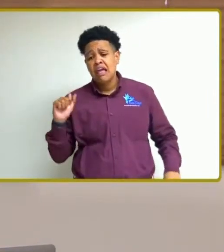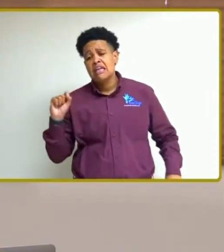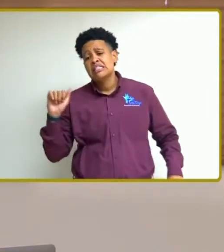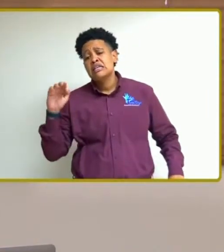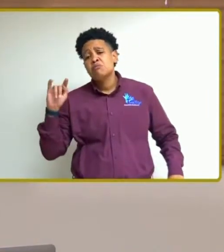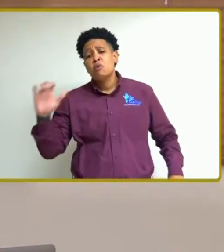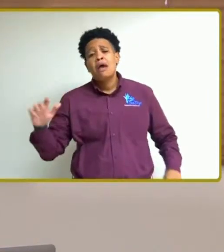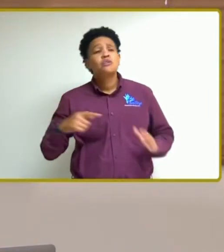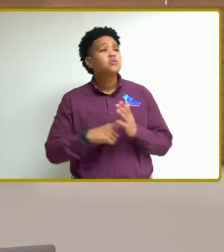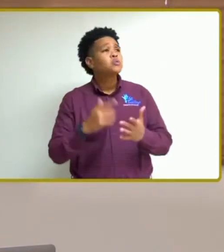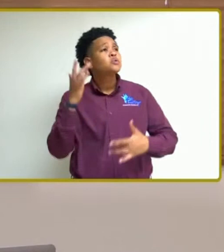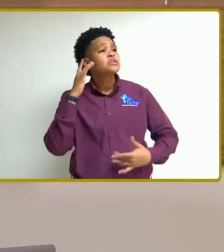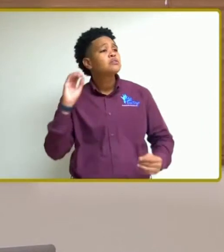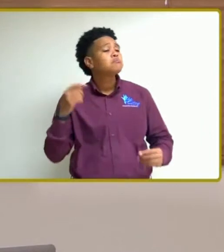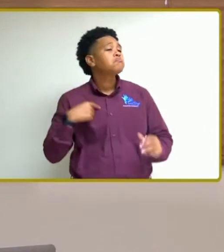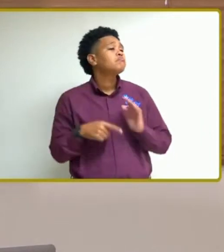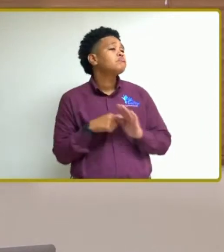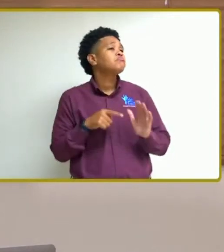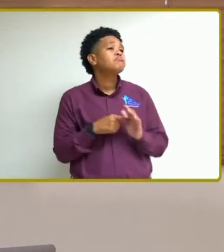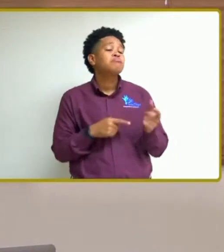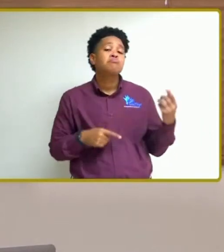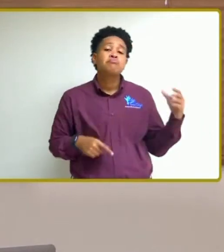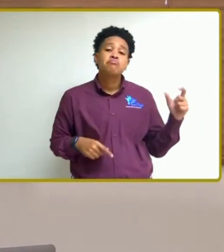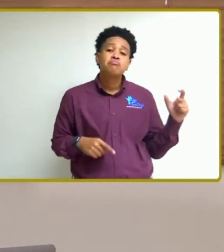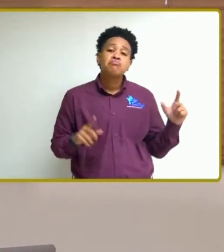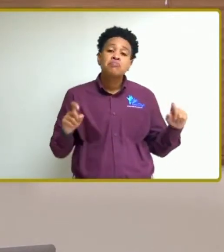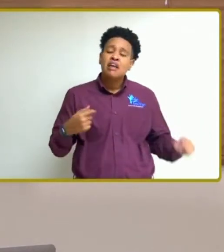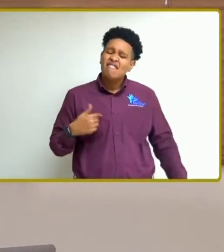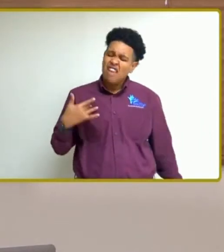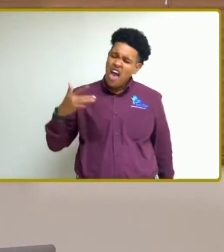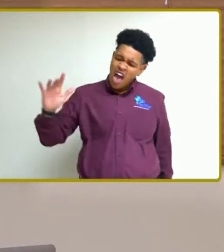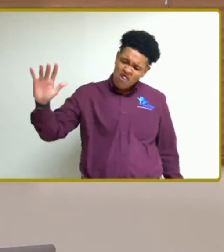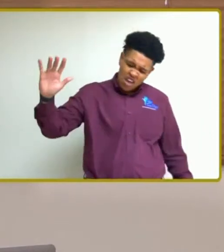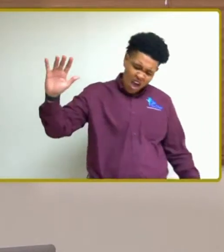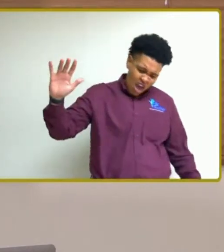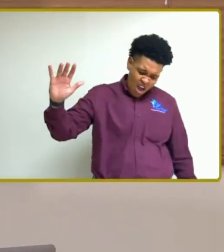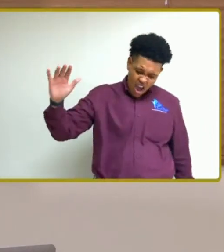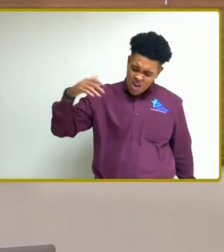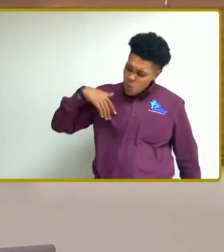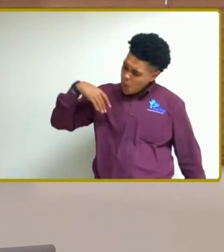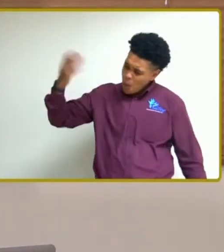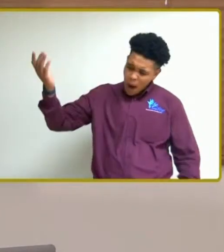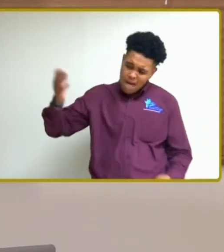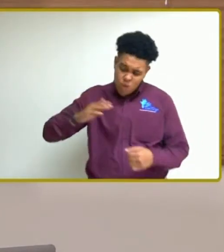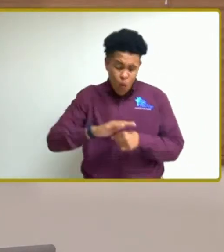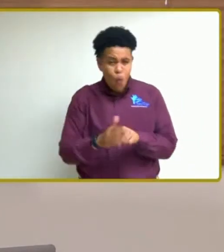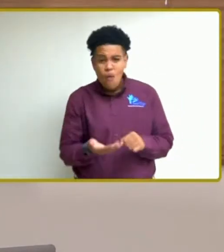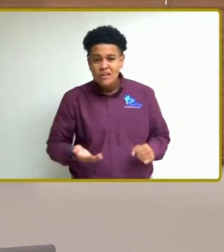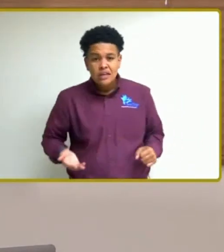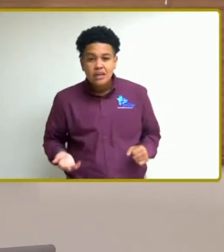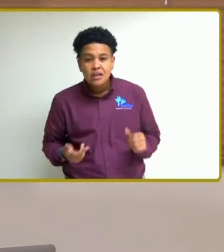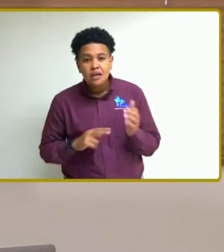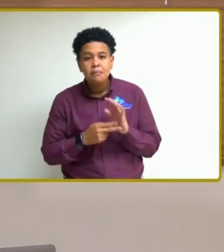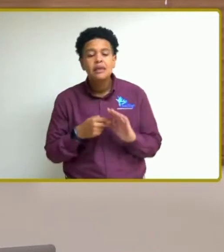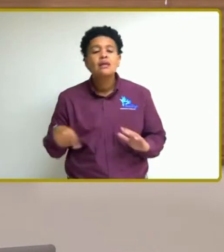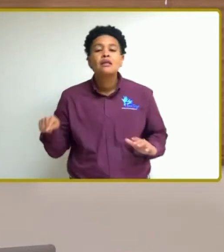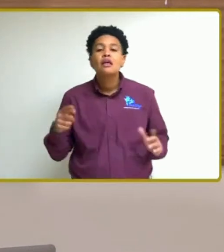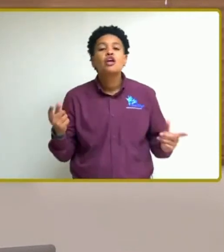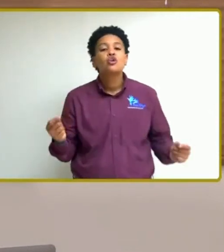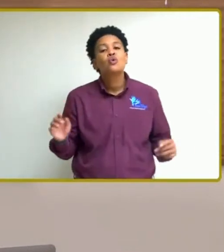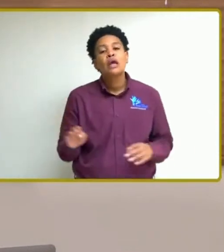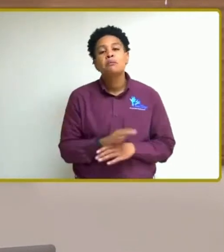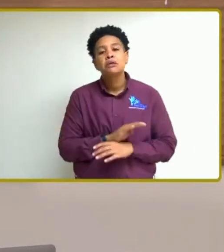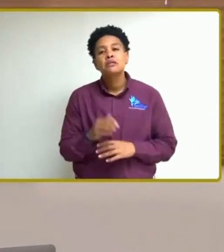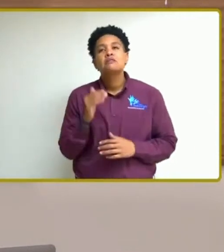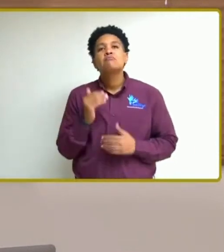The antigen tests are coming back negative. They feel as if they do not have infection, and therefore they are carrying out their